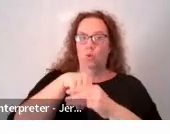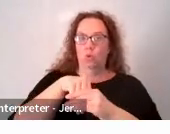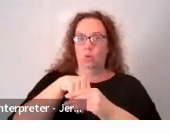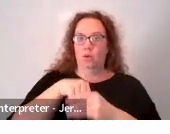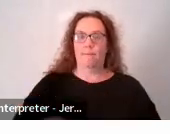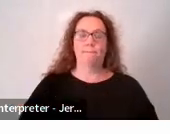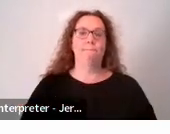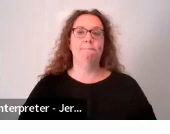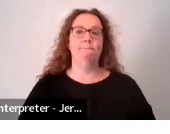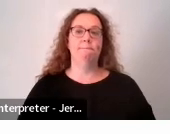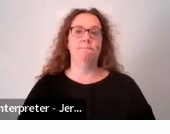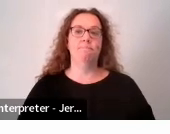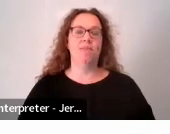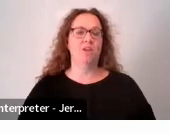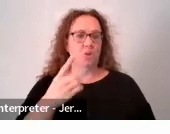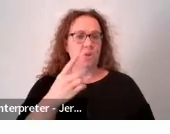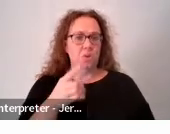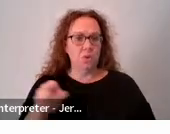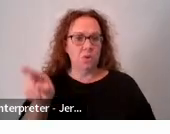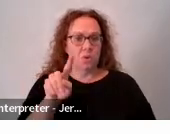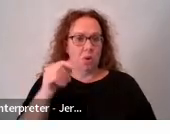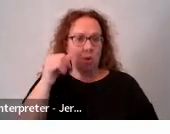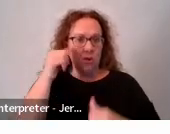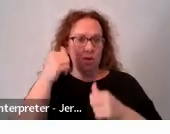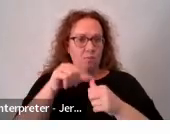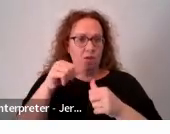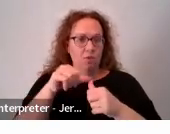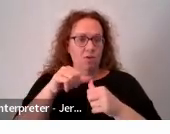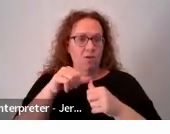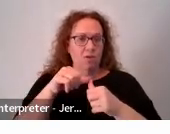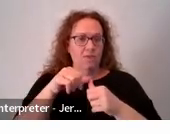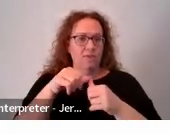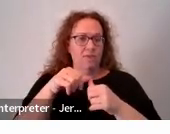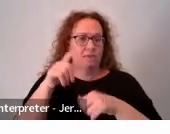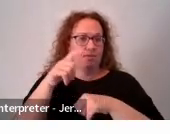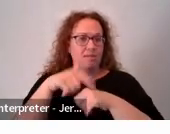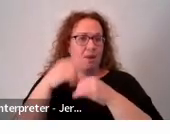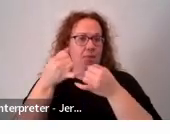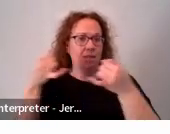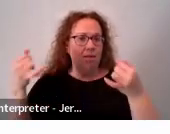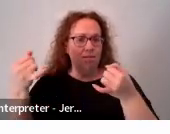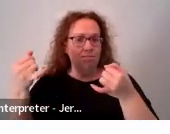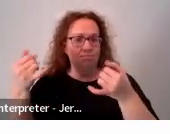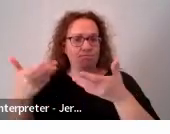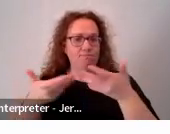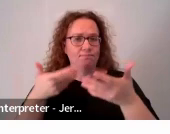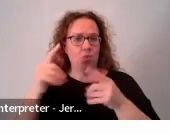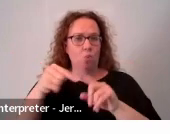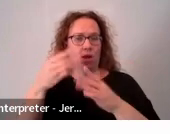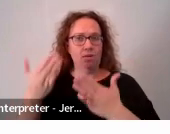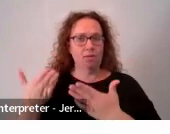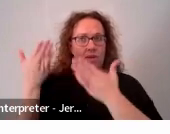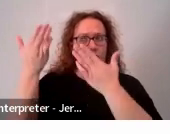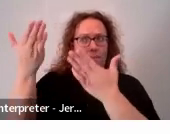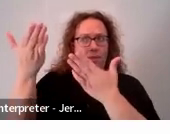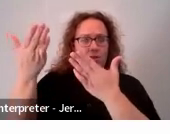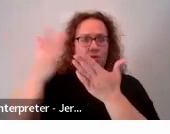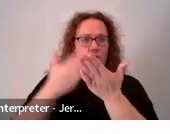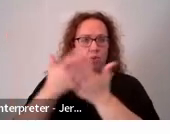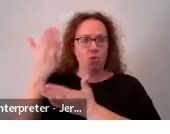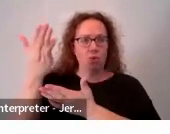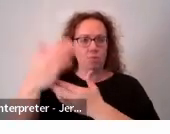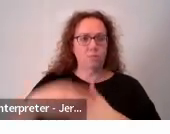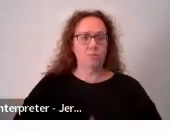of my fellow co-hosts, do any of y'all remember offhand the timeline for that, when that submission is scheduled to go